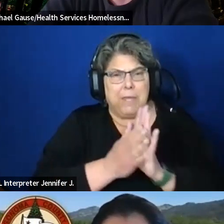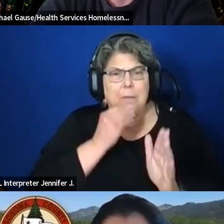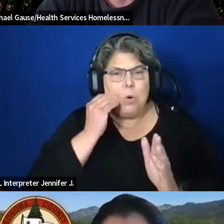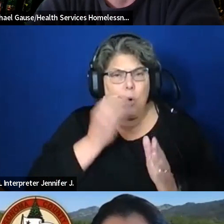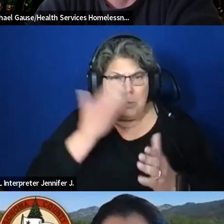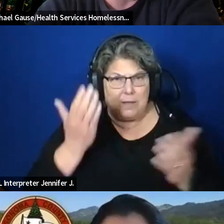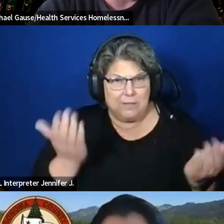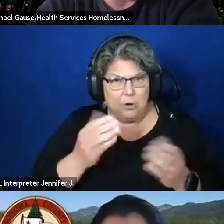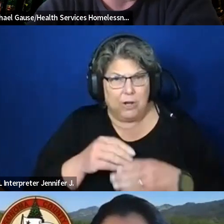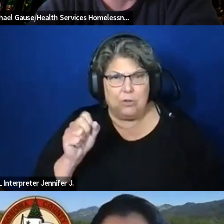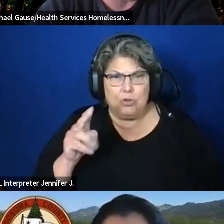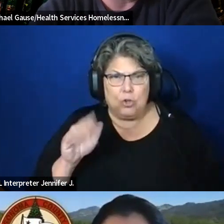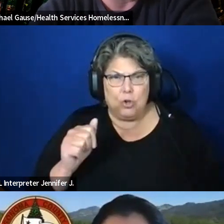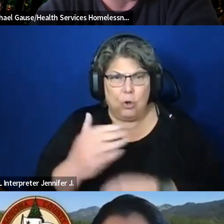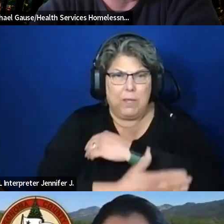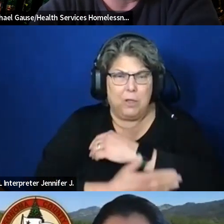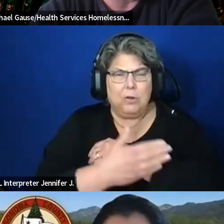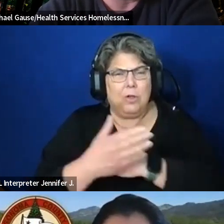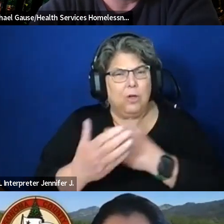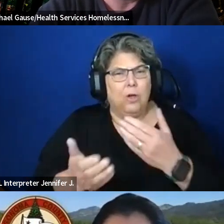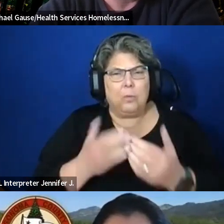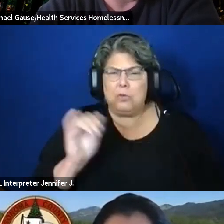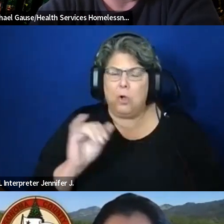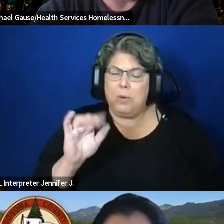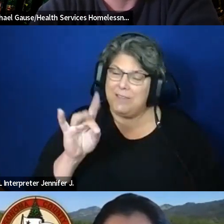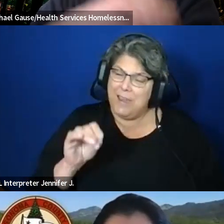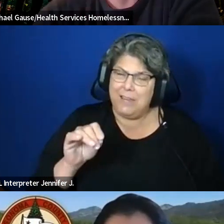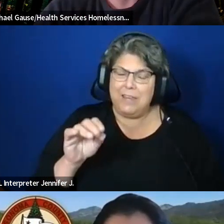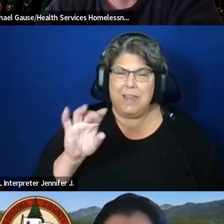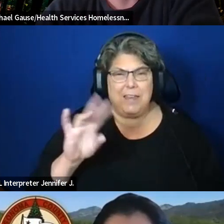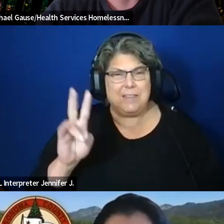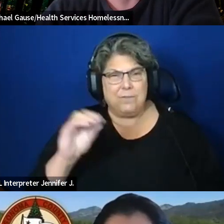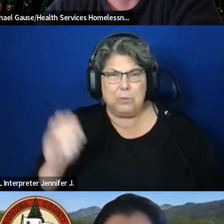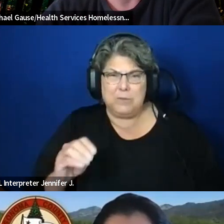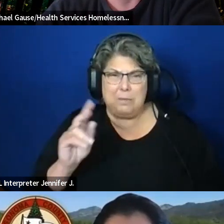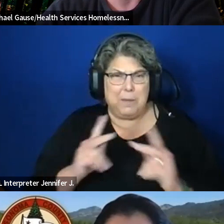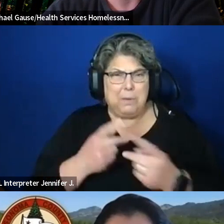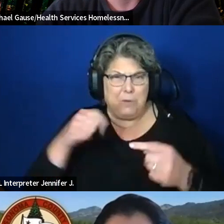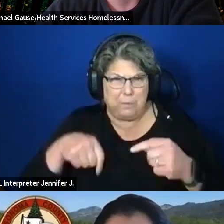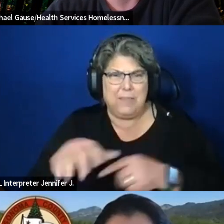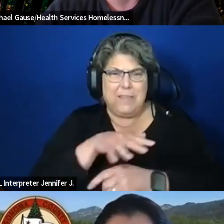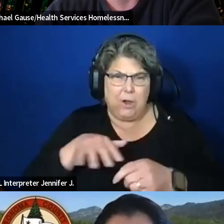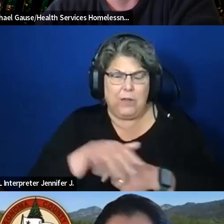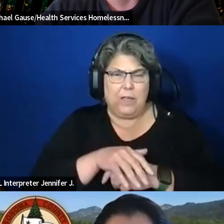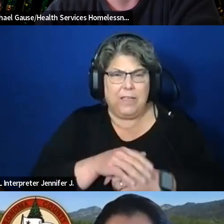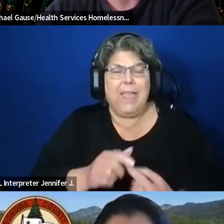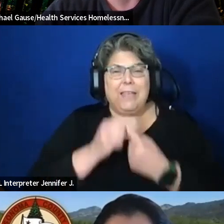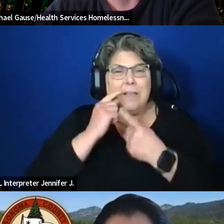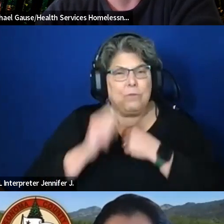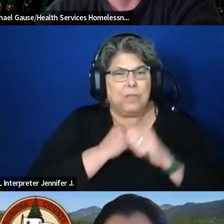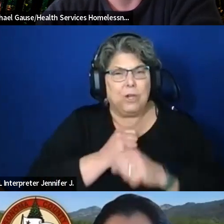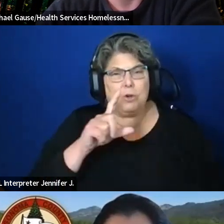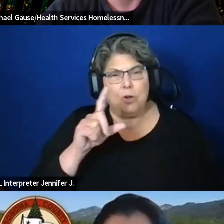County has always been between 80% and 87%. So with the exception of 2022, which was around